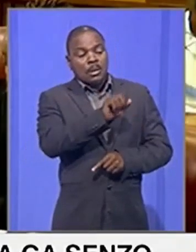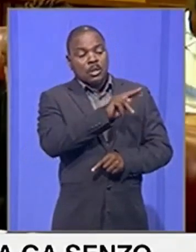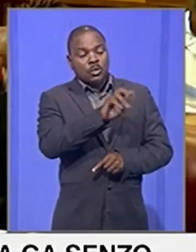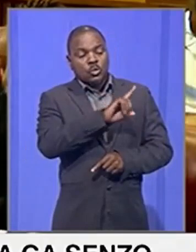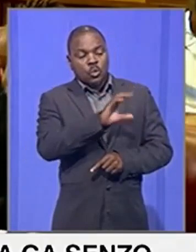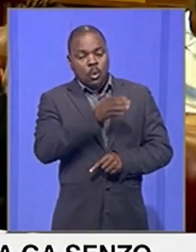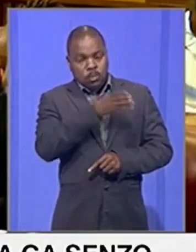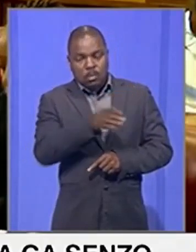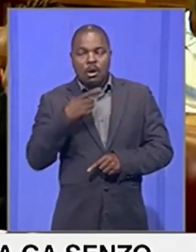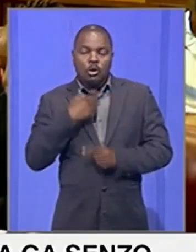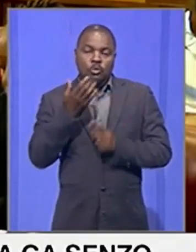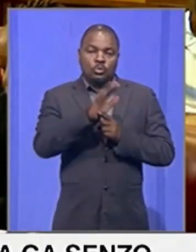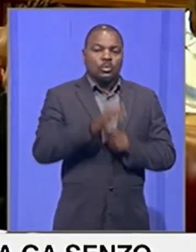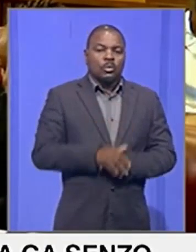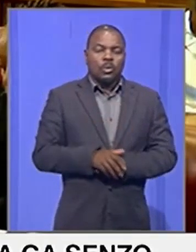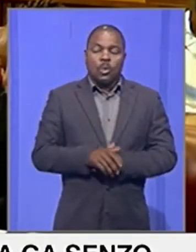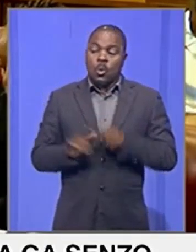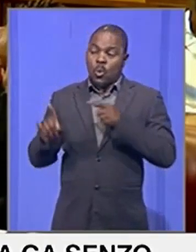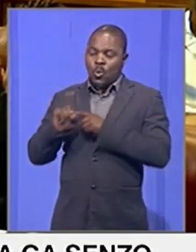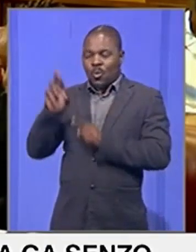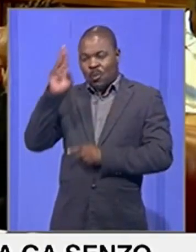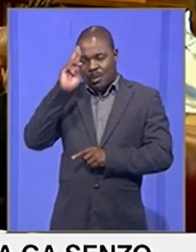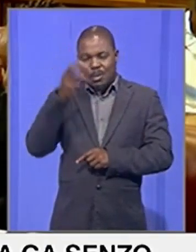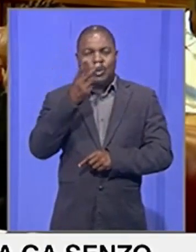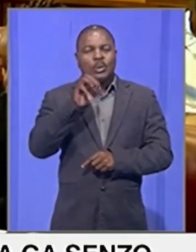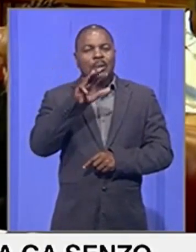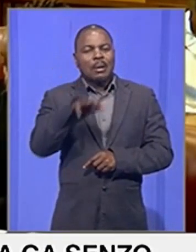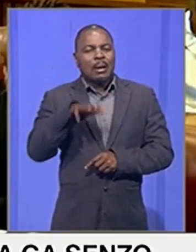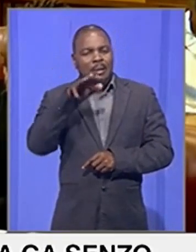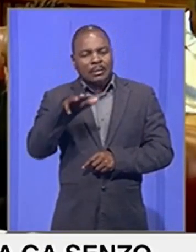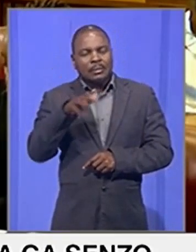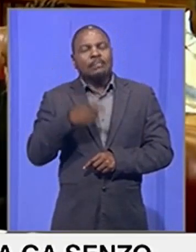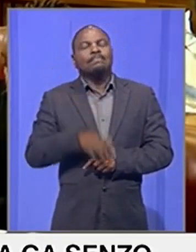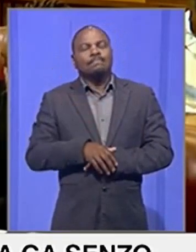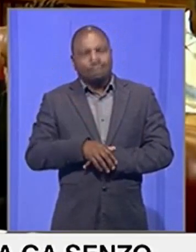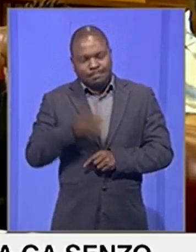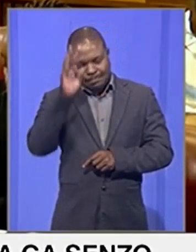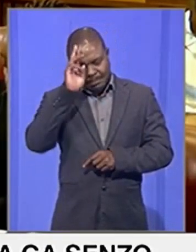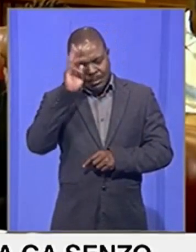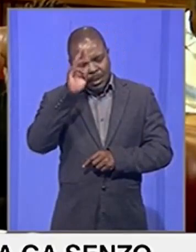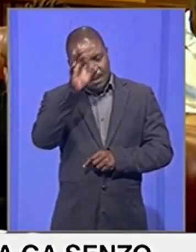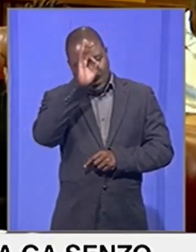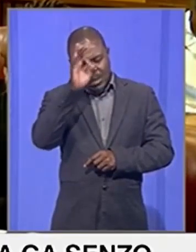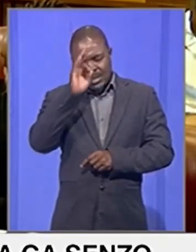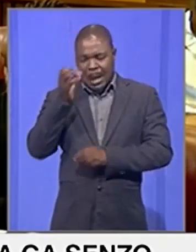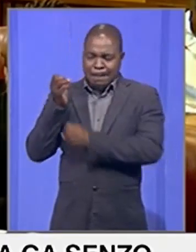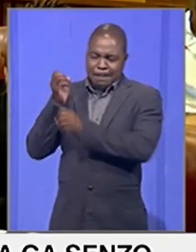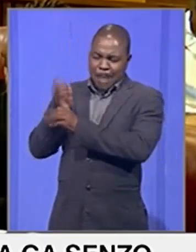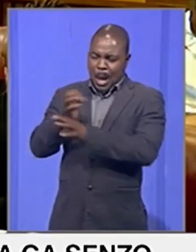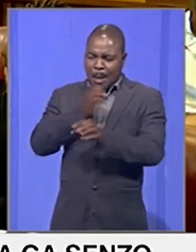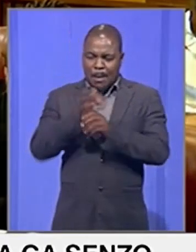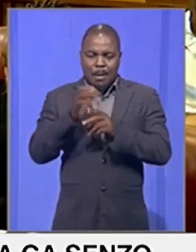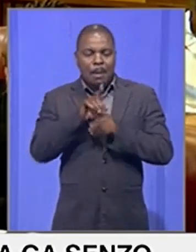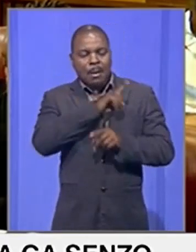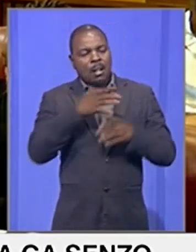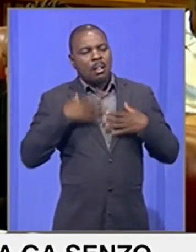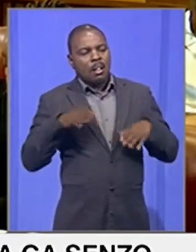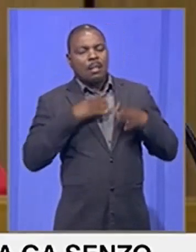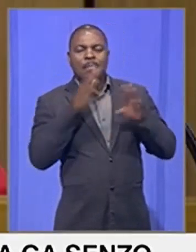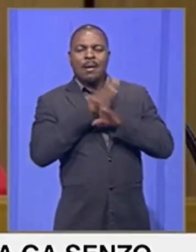a thubega ka selelo fa gopola ka 2019 fa ne a ketekwa le go sotlakakwa ke mapodisi a neng a sa apara moaparo wa